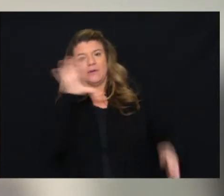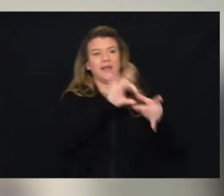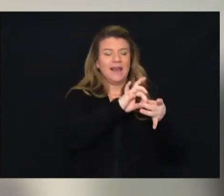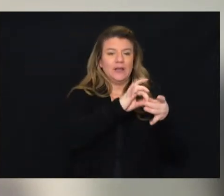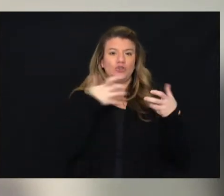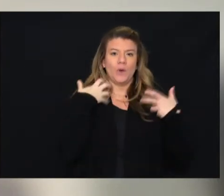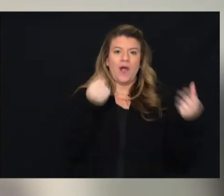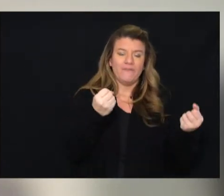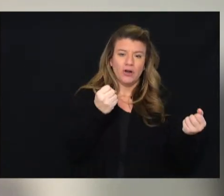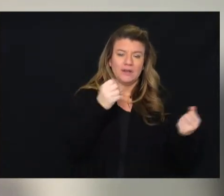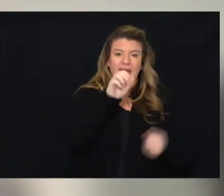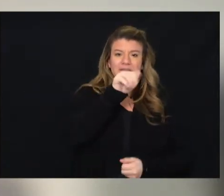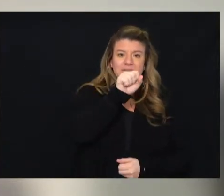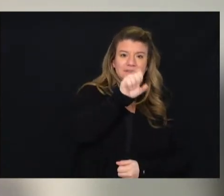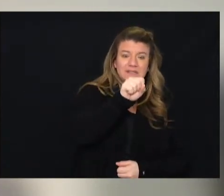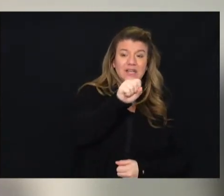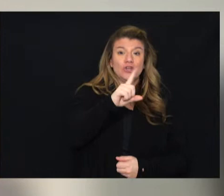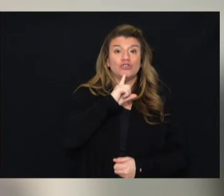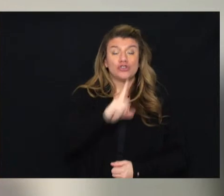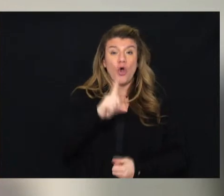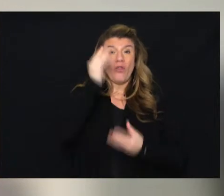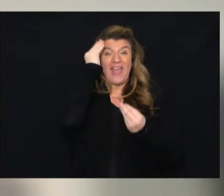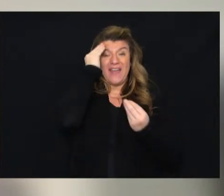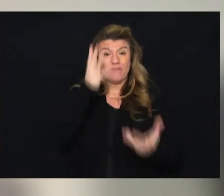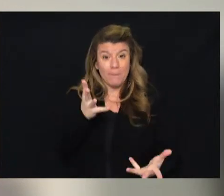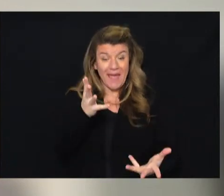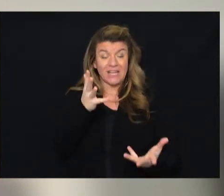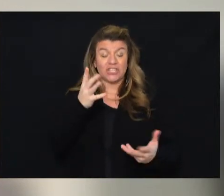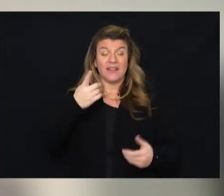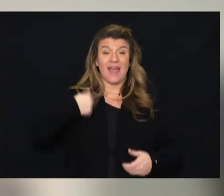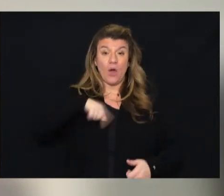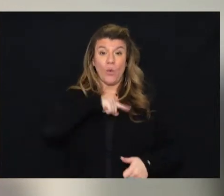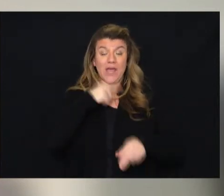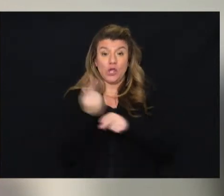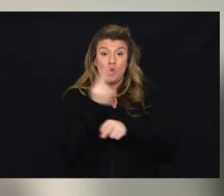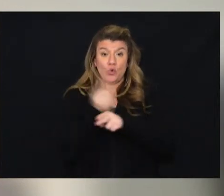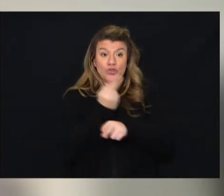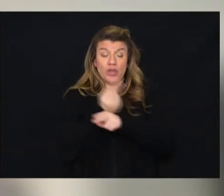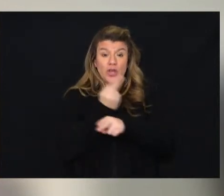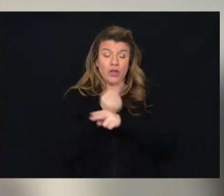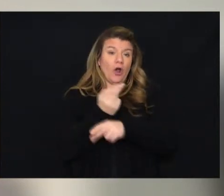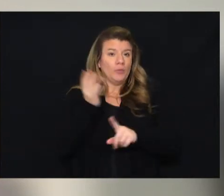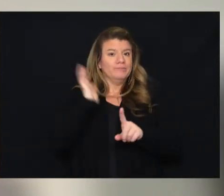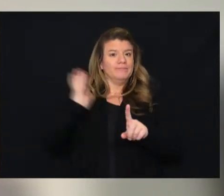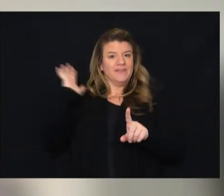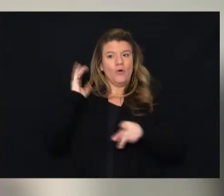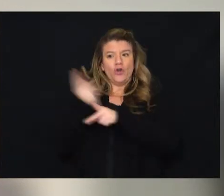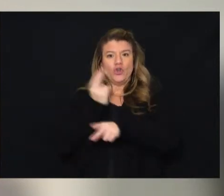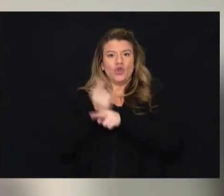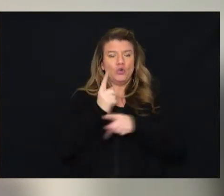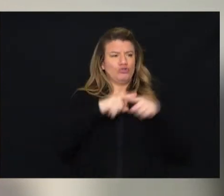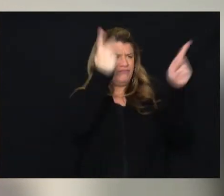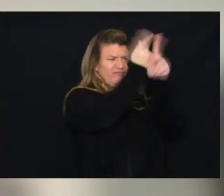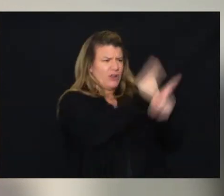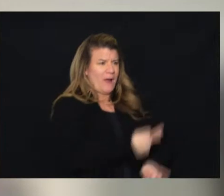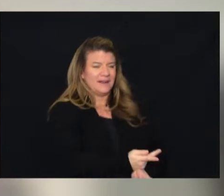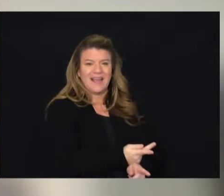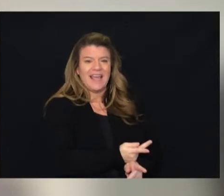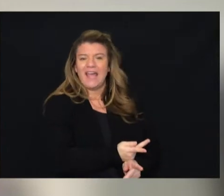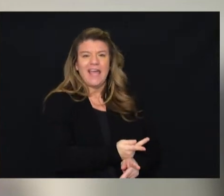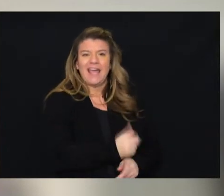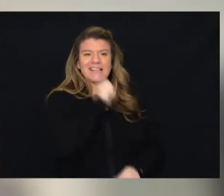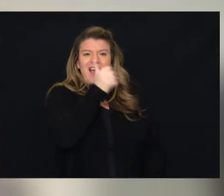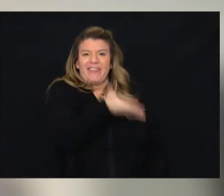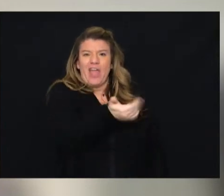recovered cases. So the data that we utilized did utilize to make those calculations is no longer